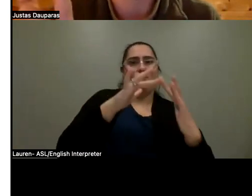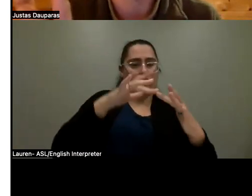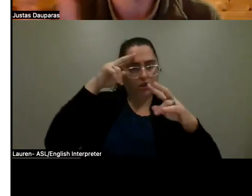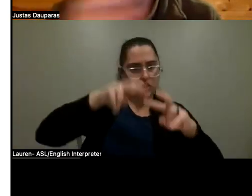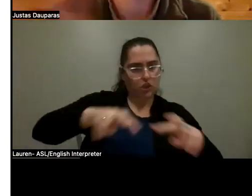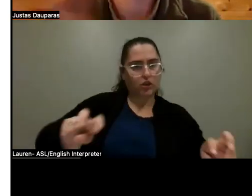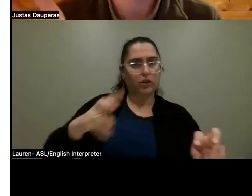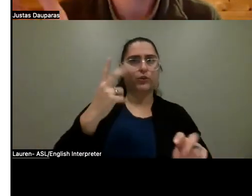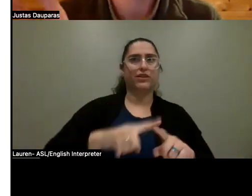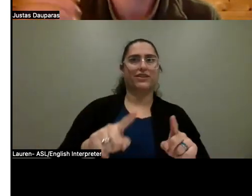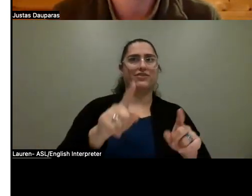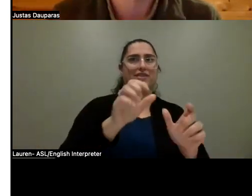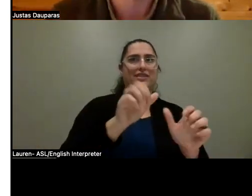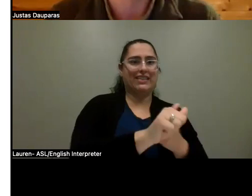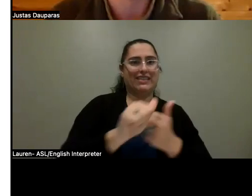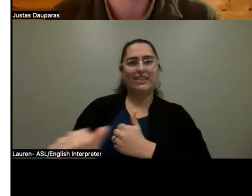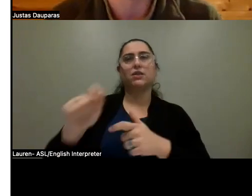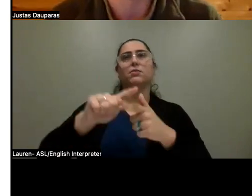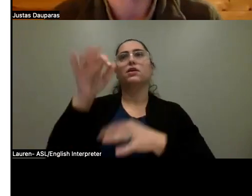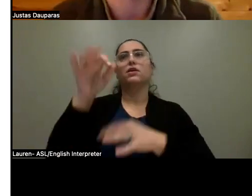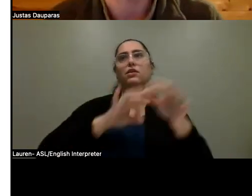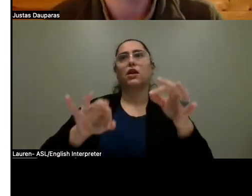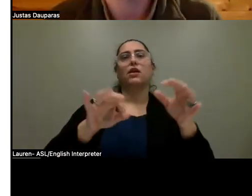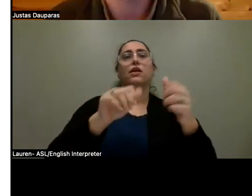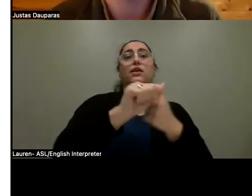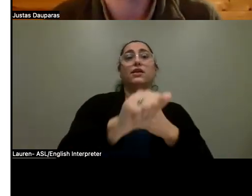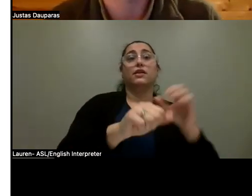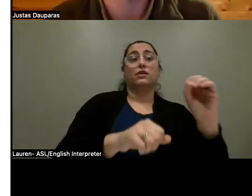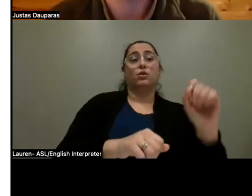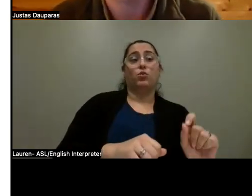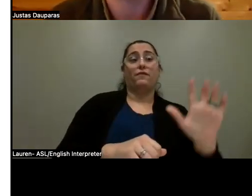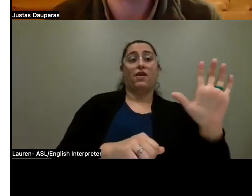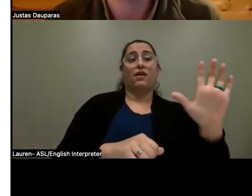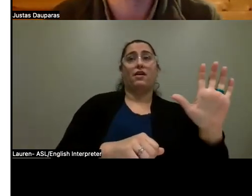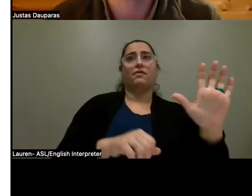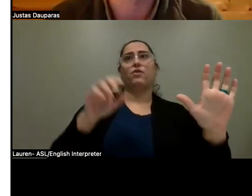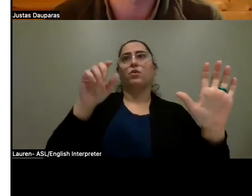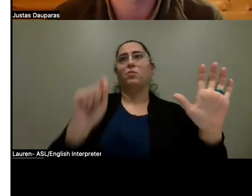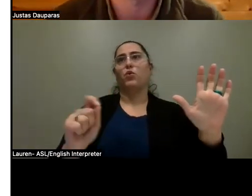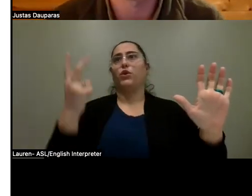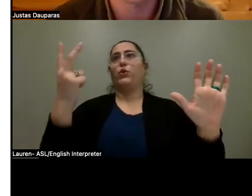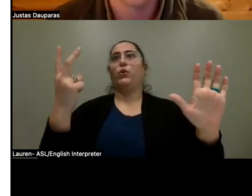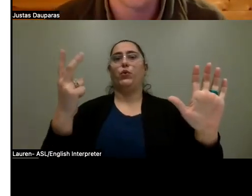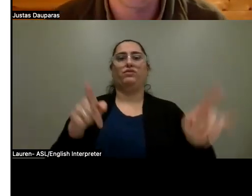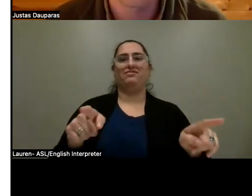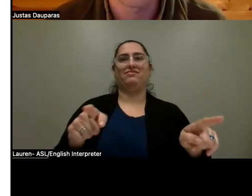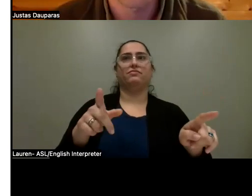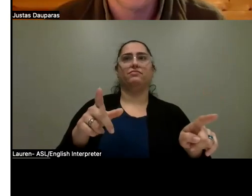distances, just discretizing, for example, distance at 0.5 angstroms or 0.2 angstroms. It does work in a very similar